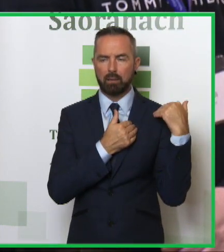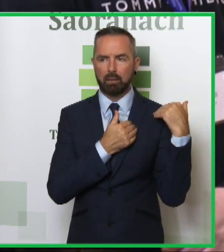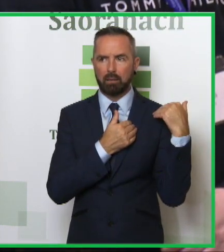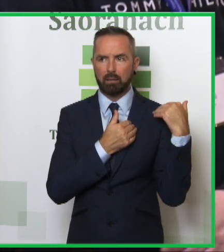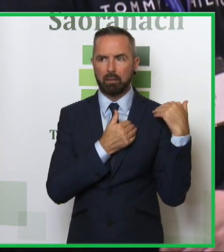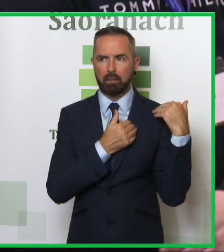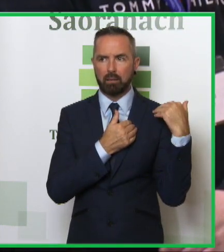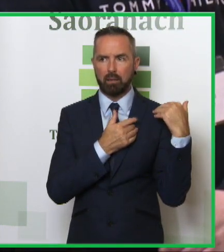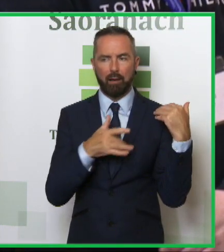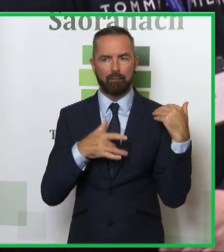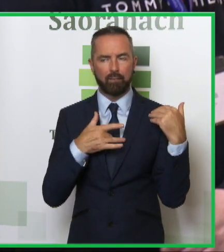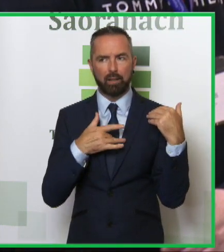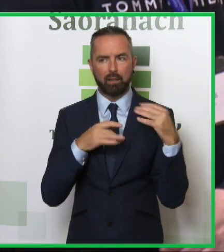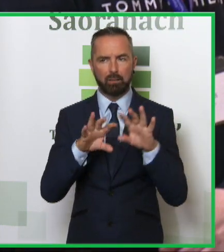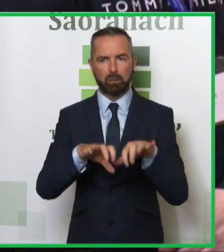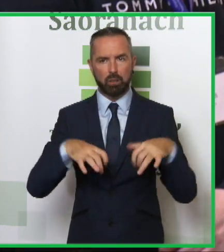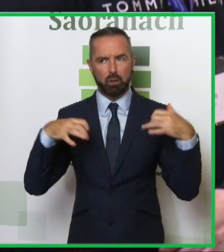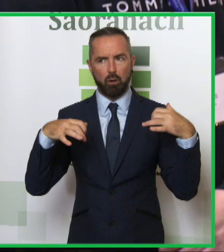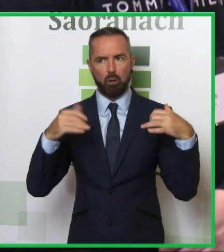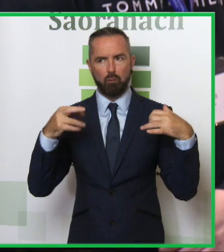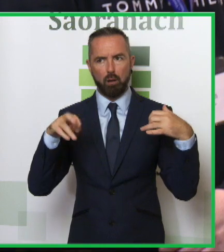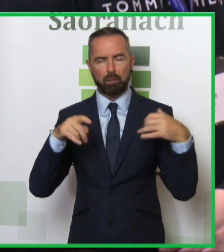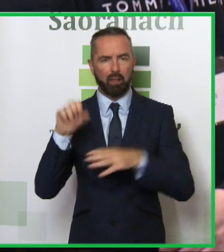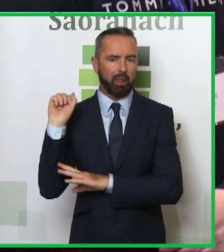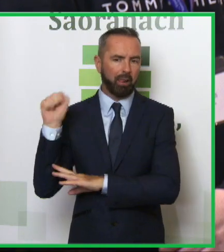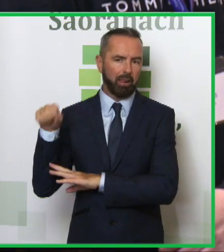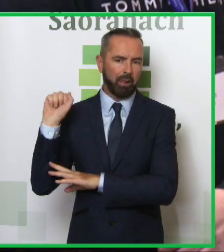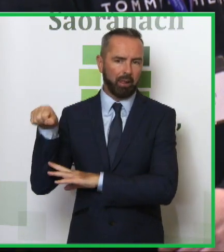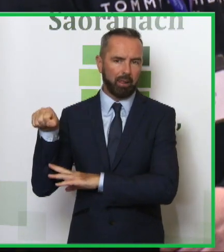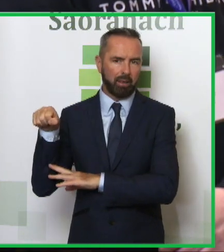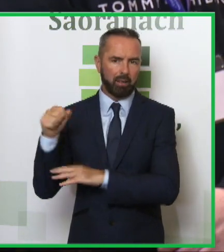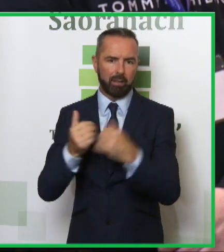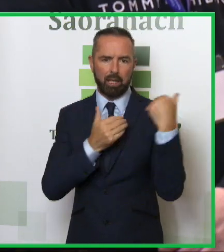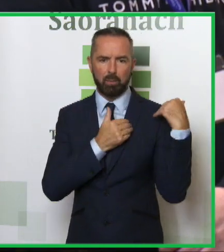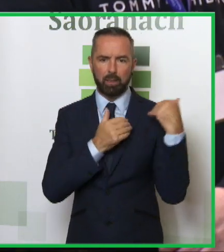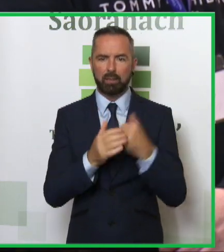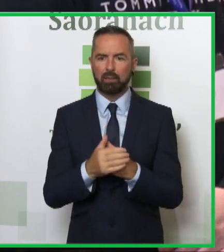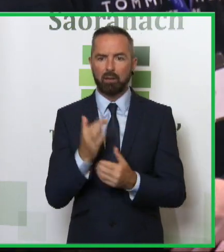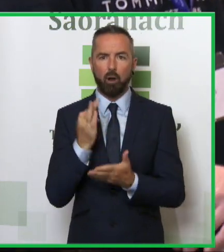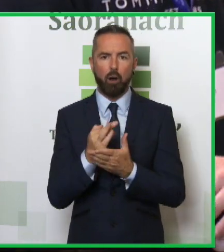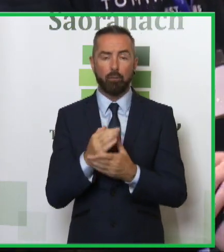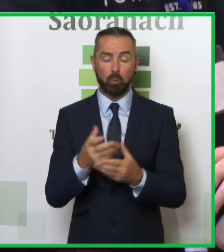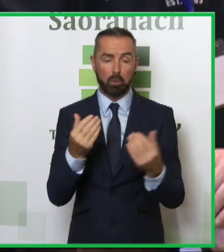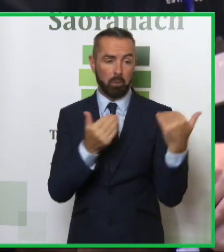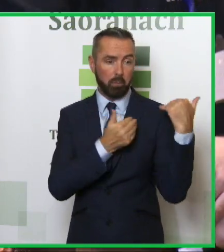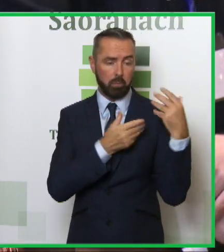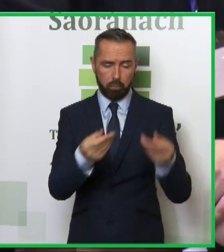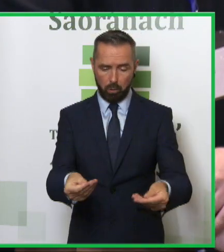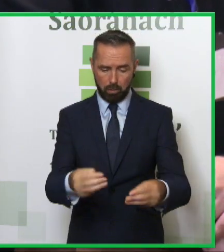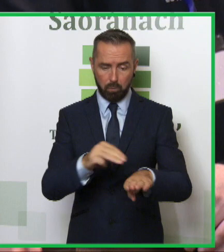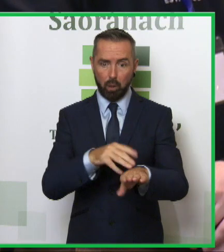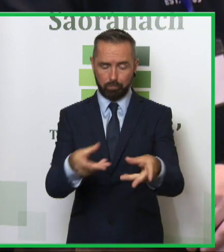within the Oireachtas and Dáil Éireann, and everything is, traditionally issues are kicked down the road. So I really think we need to, as well as